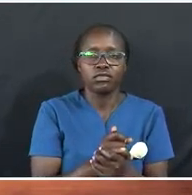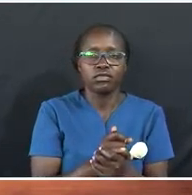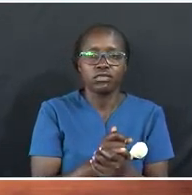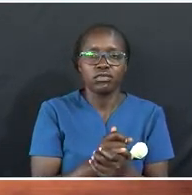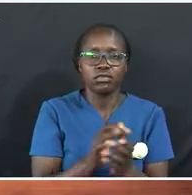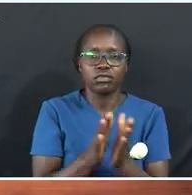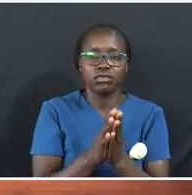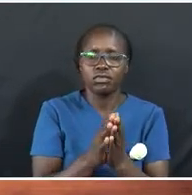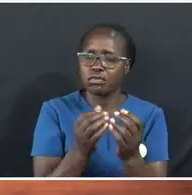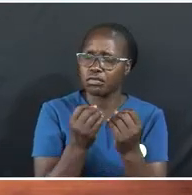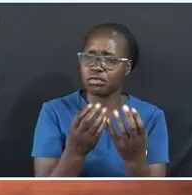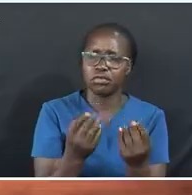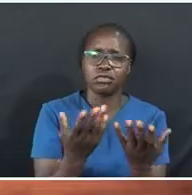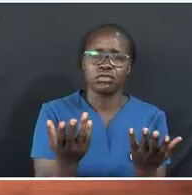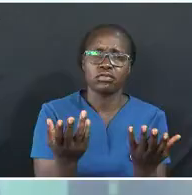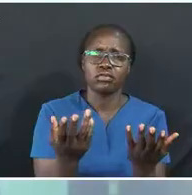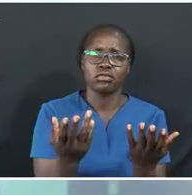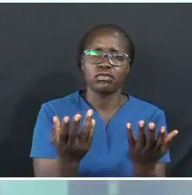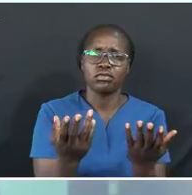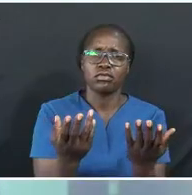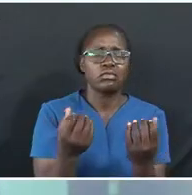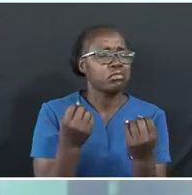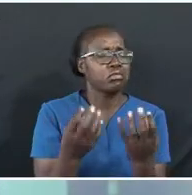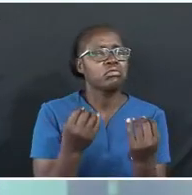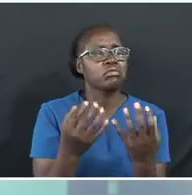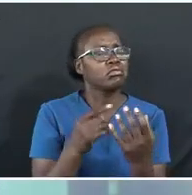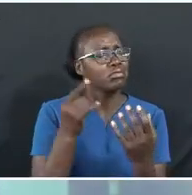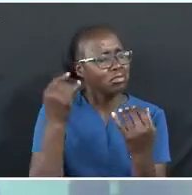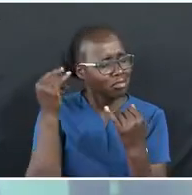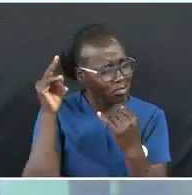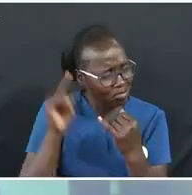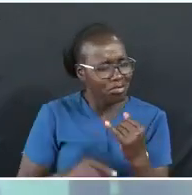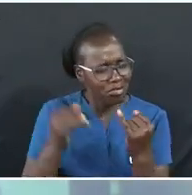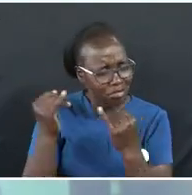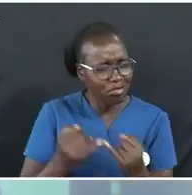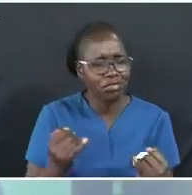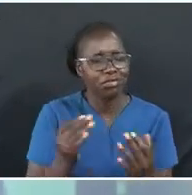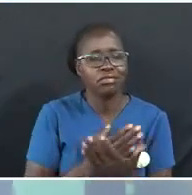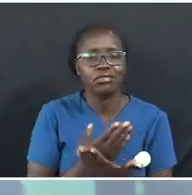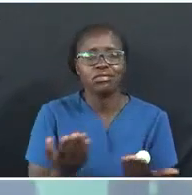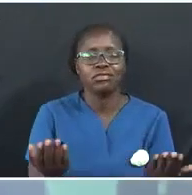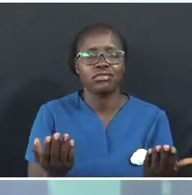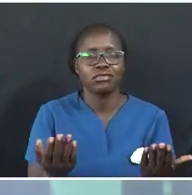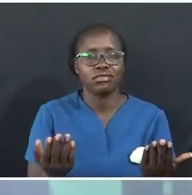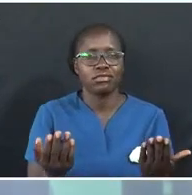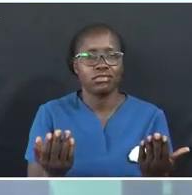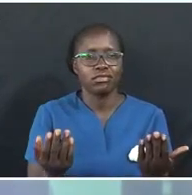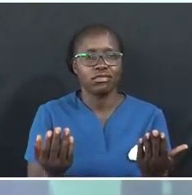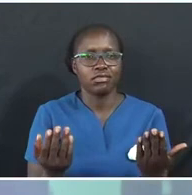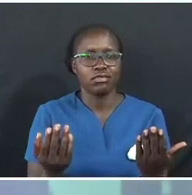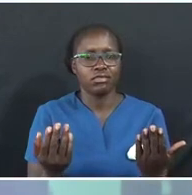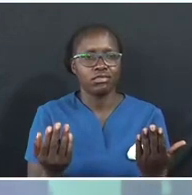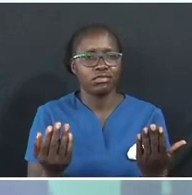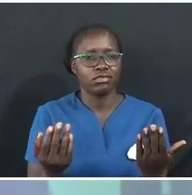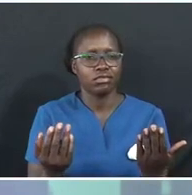you are too many, but you cannot even produce a voice that can be heard somewhere.